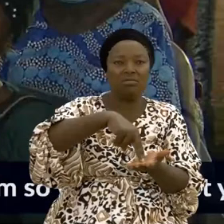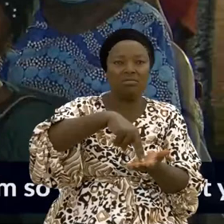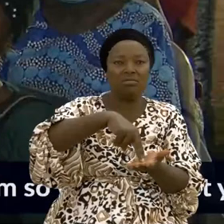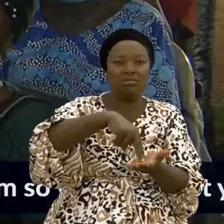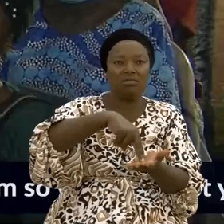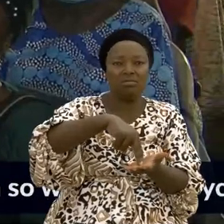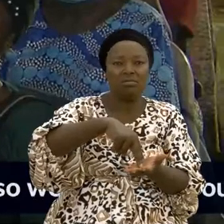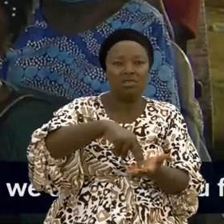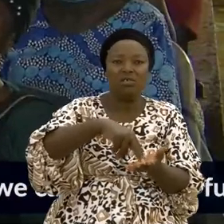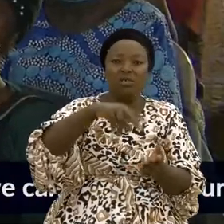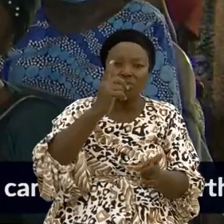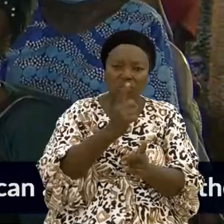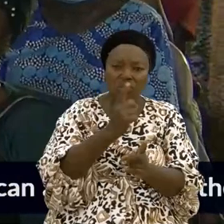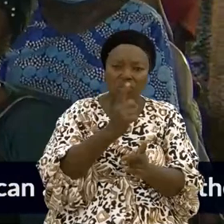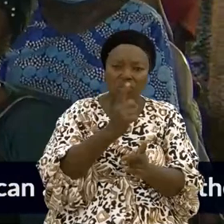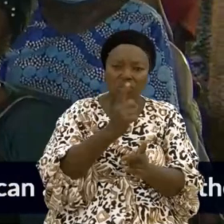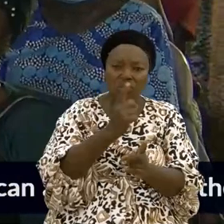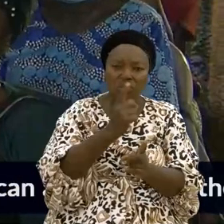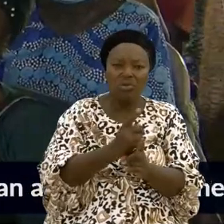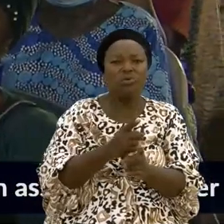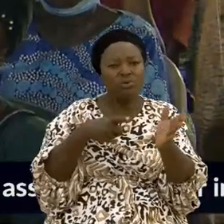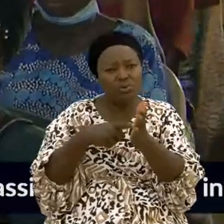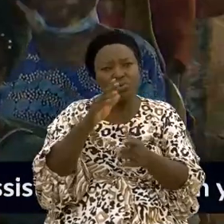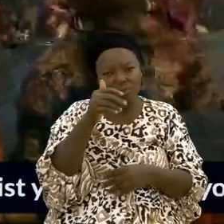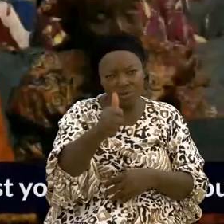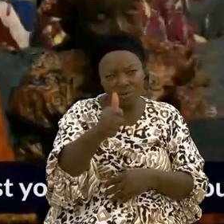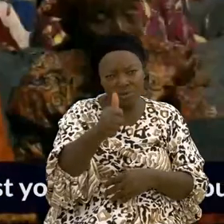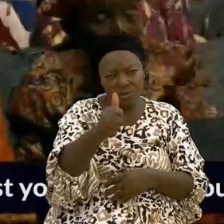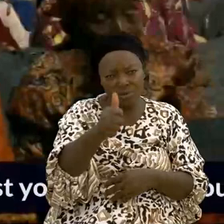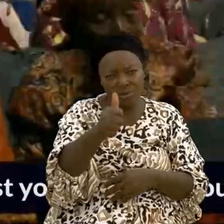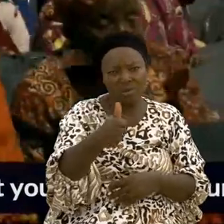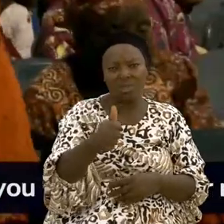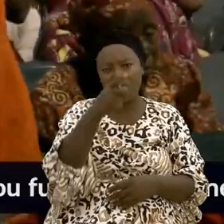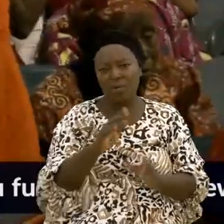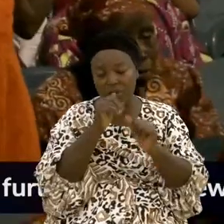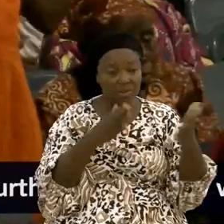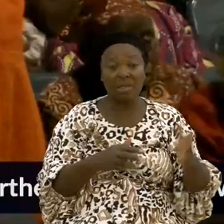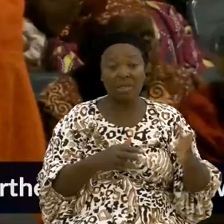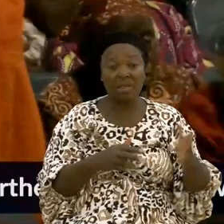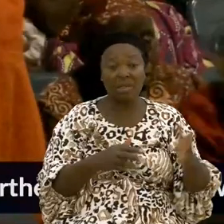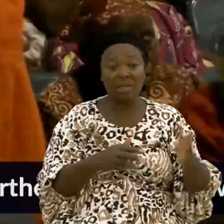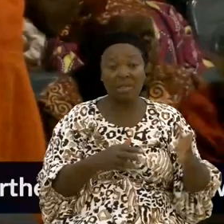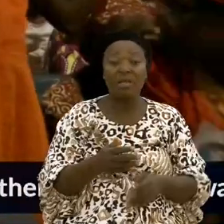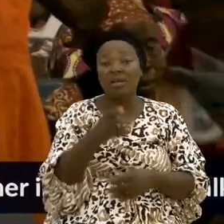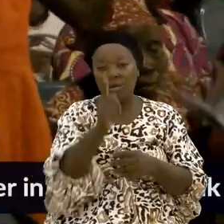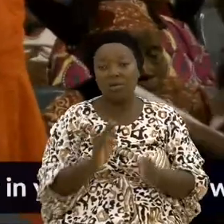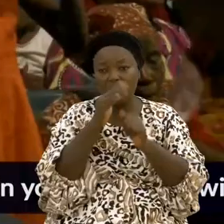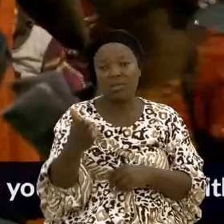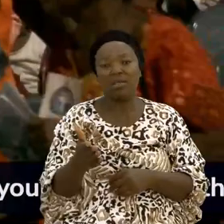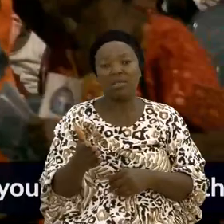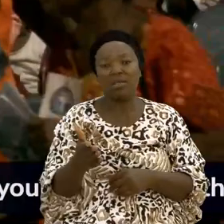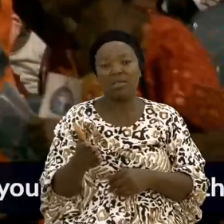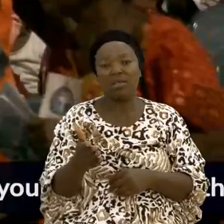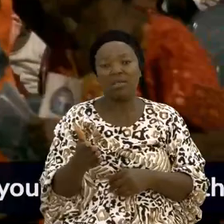Identify yourself. God bless you. God bless you. God bless you there. God bless you there. Thank you very much. You have